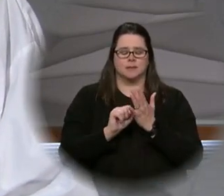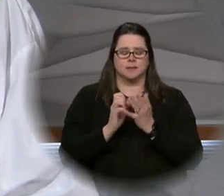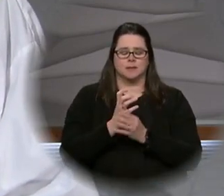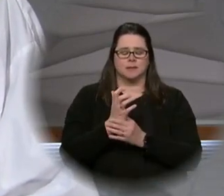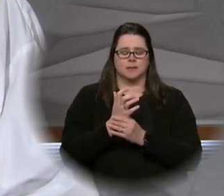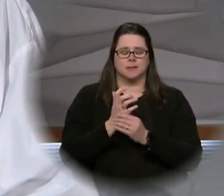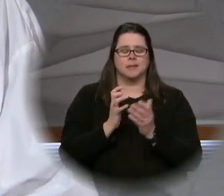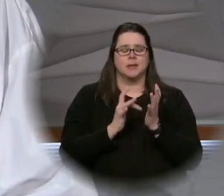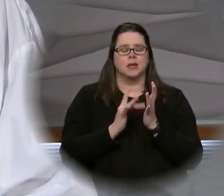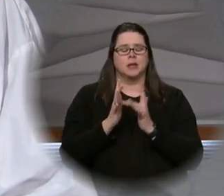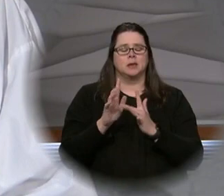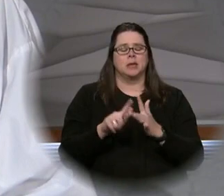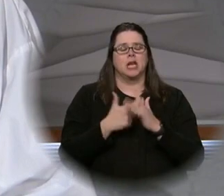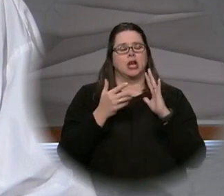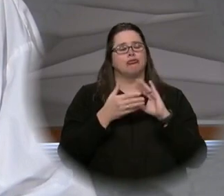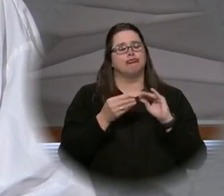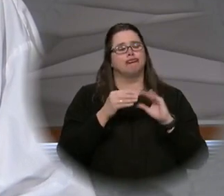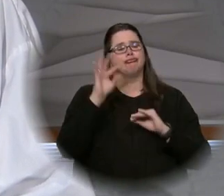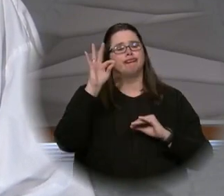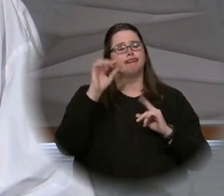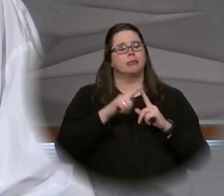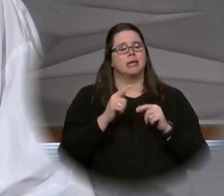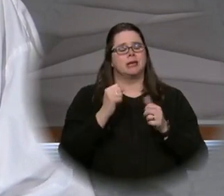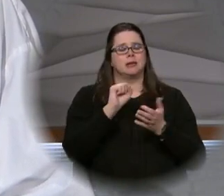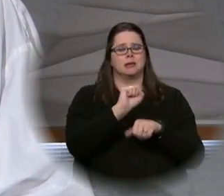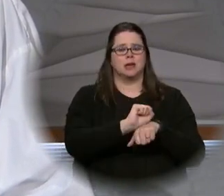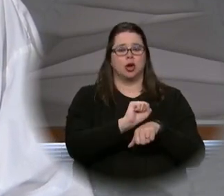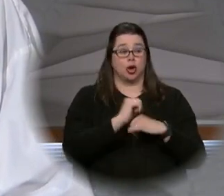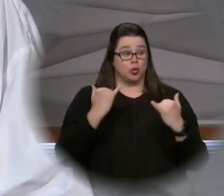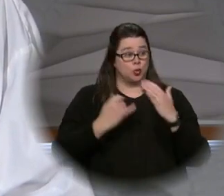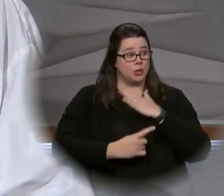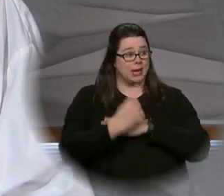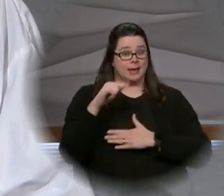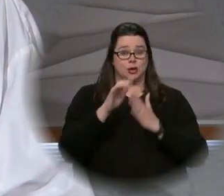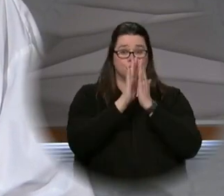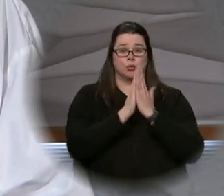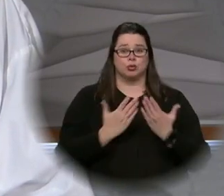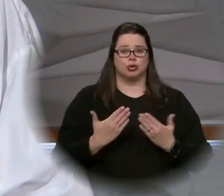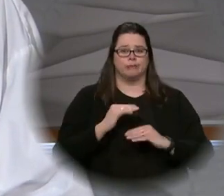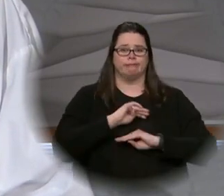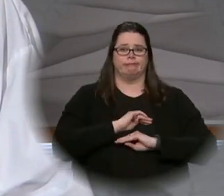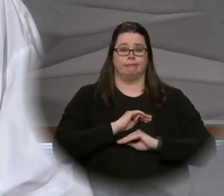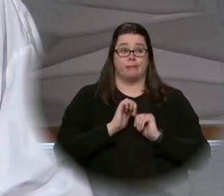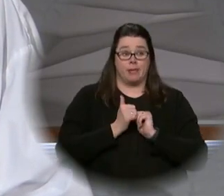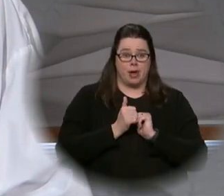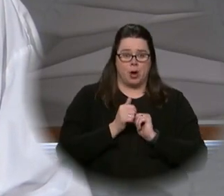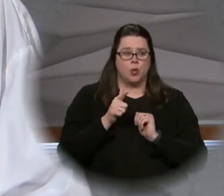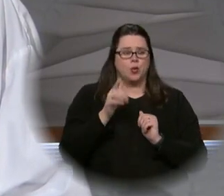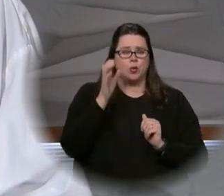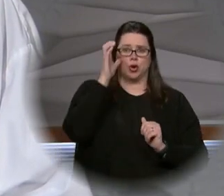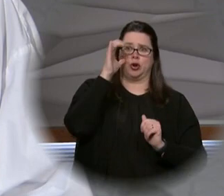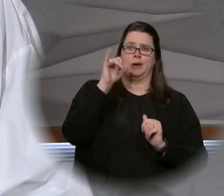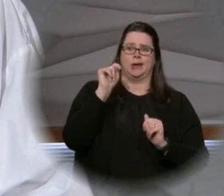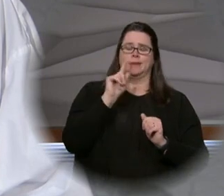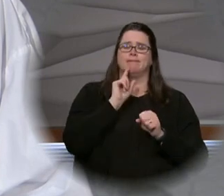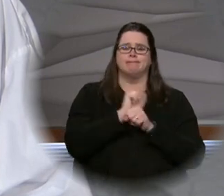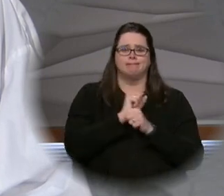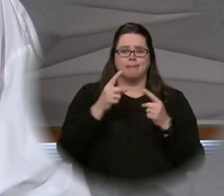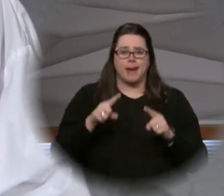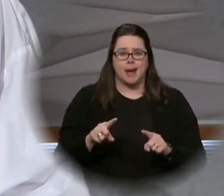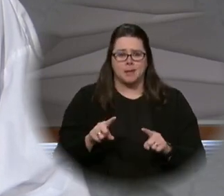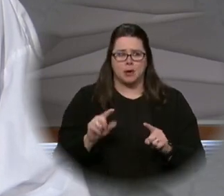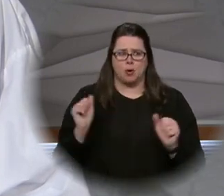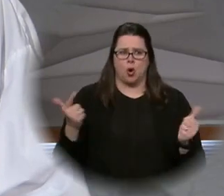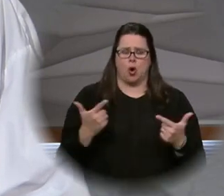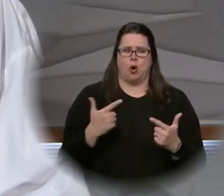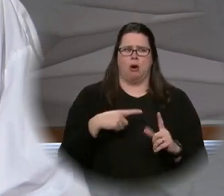Jesus began speaking in the synagogue, saying, "Today this scripture passage is fulfilled in your hearing." And all